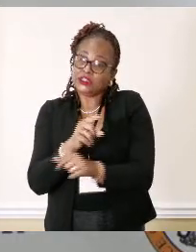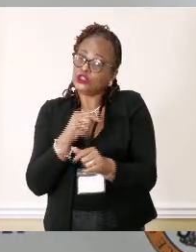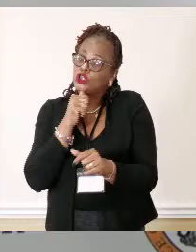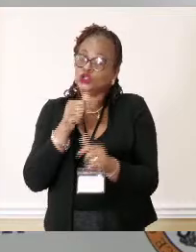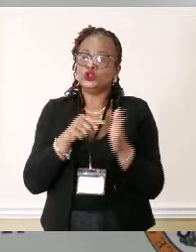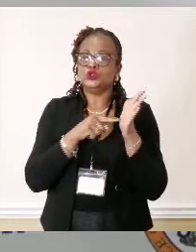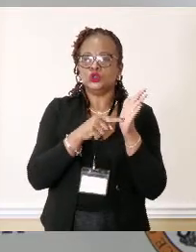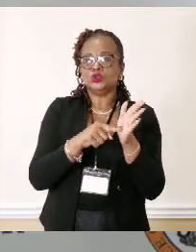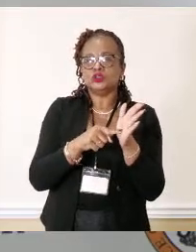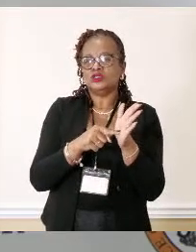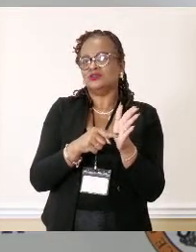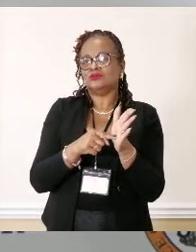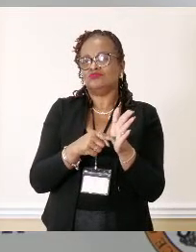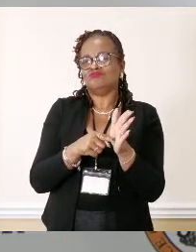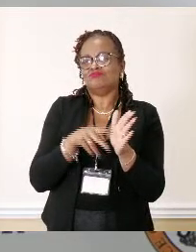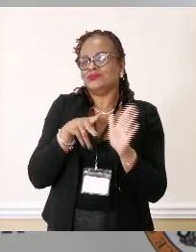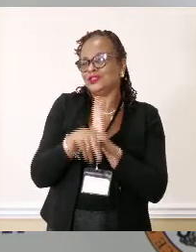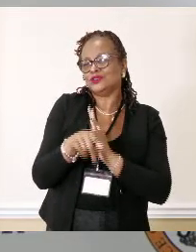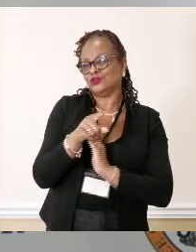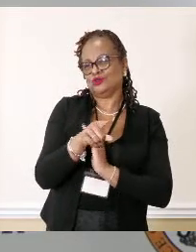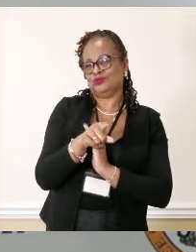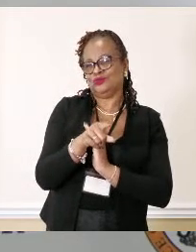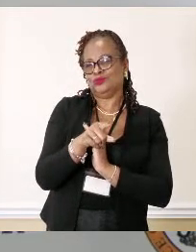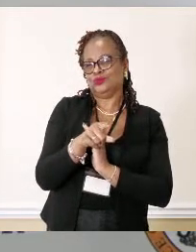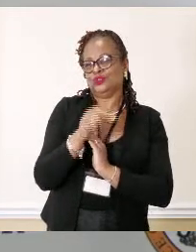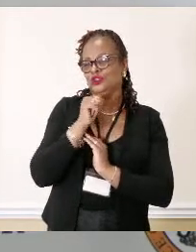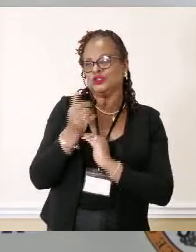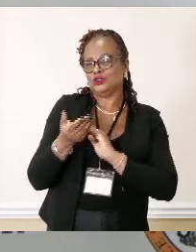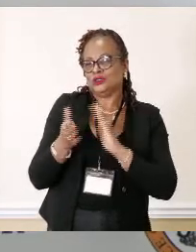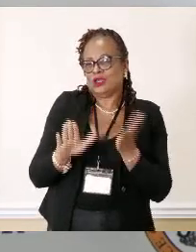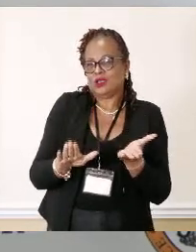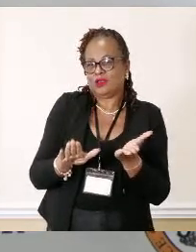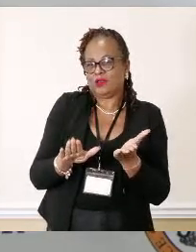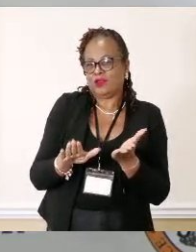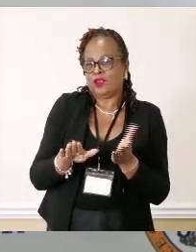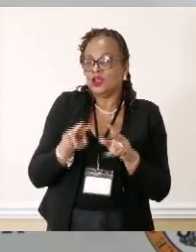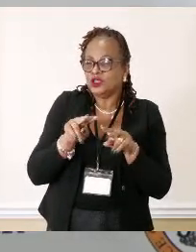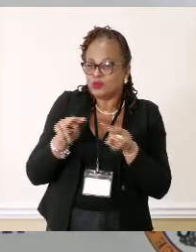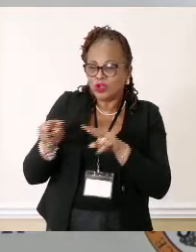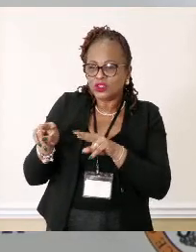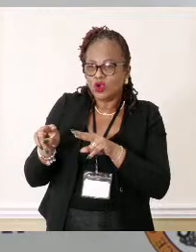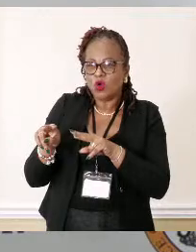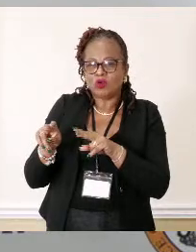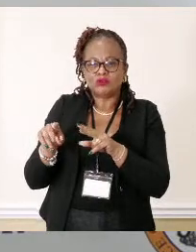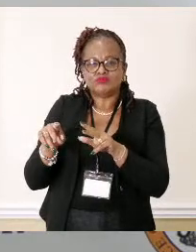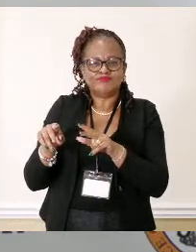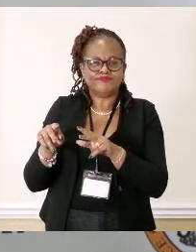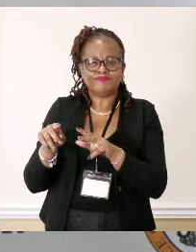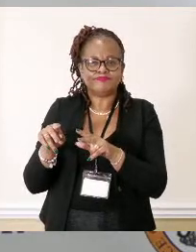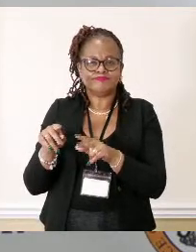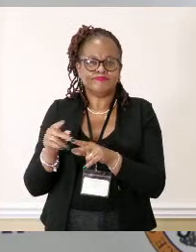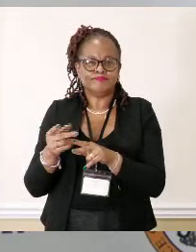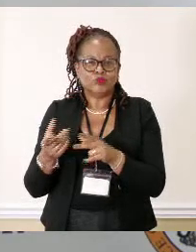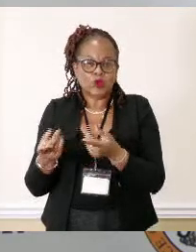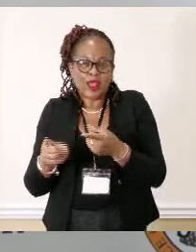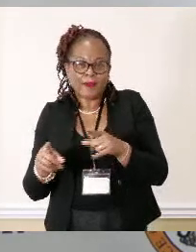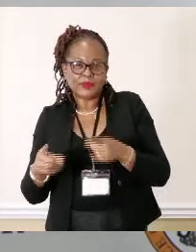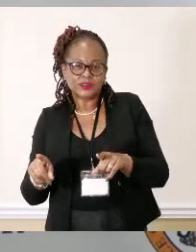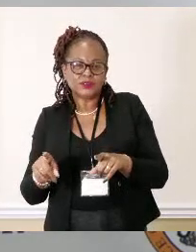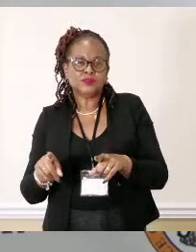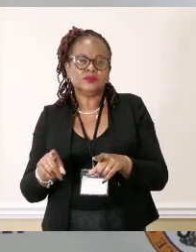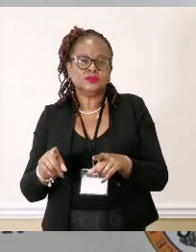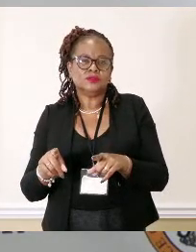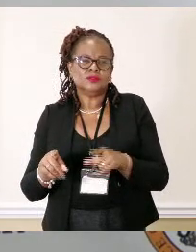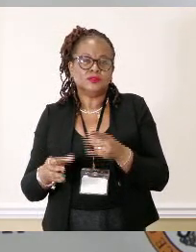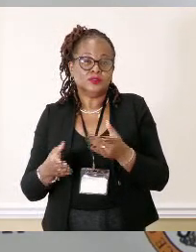shown to be life-threatening. The monitoring of all adverse events through the events